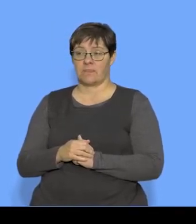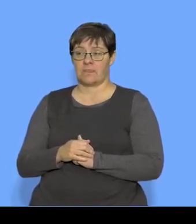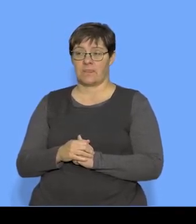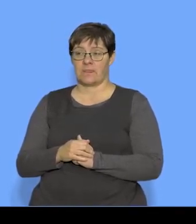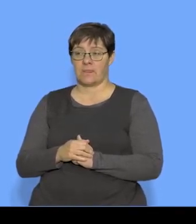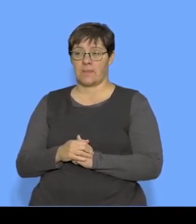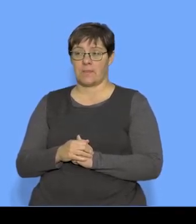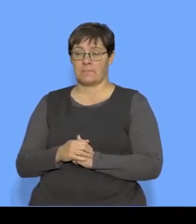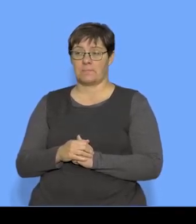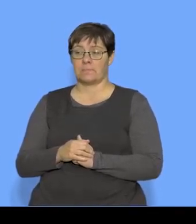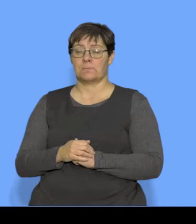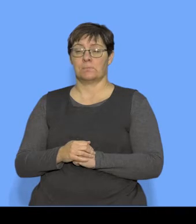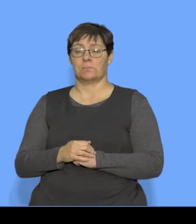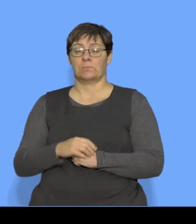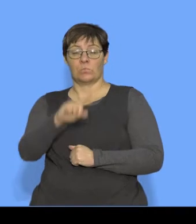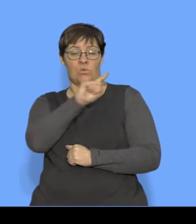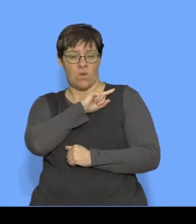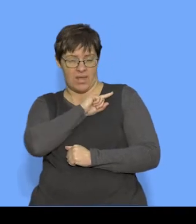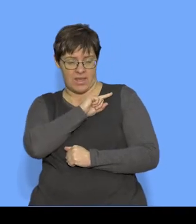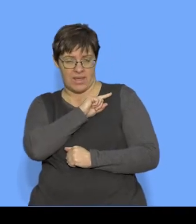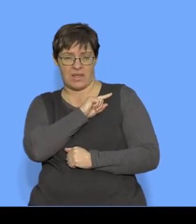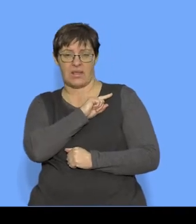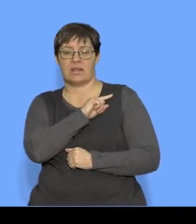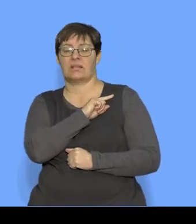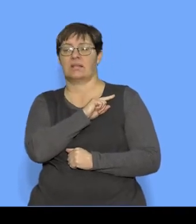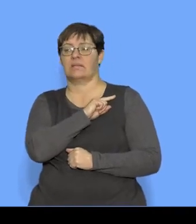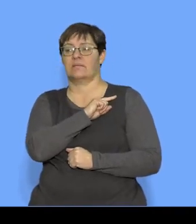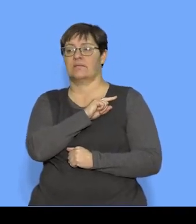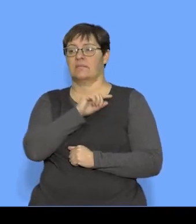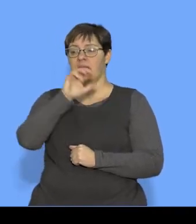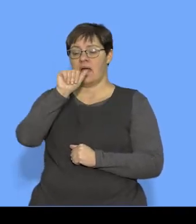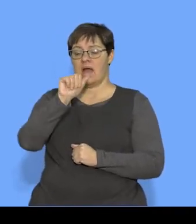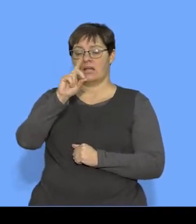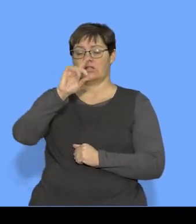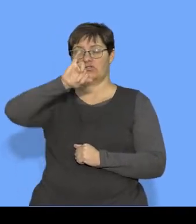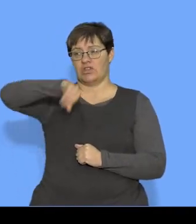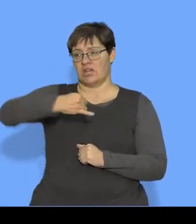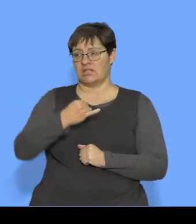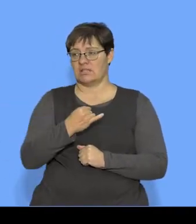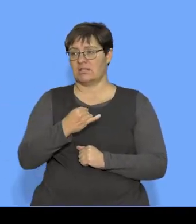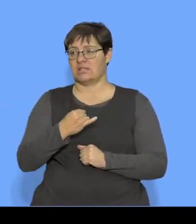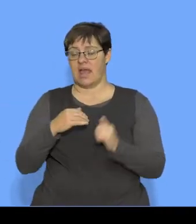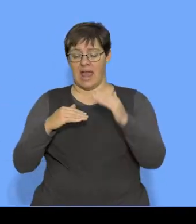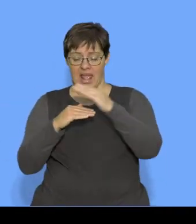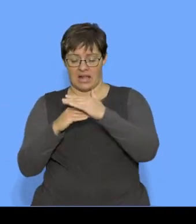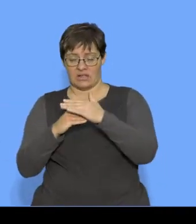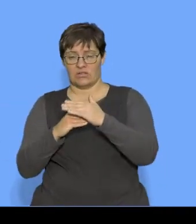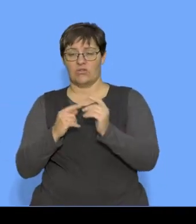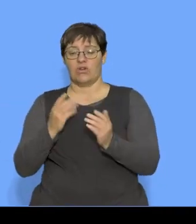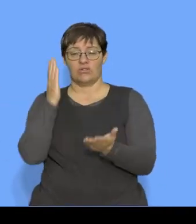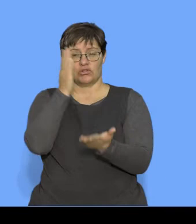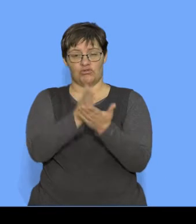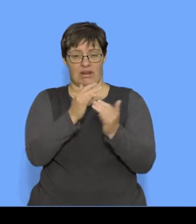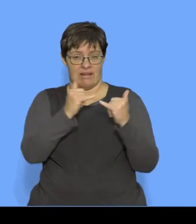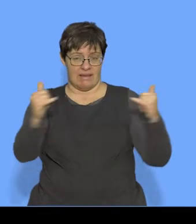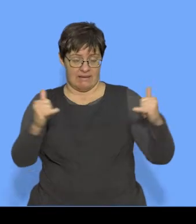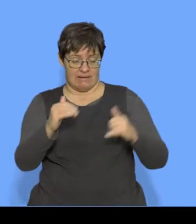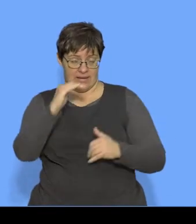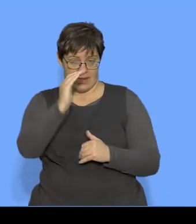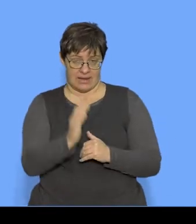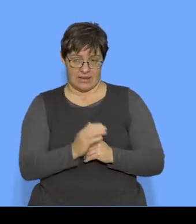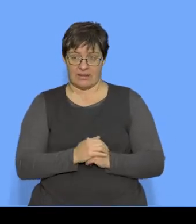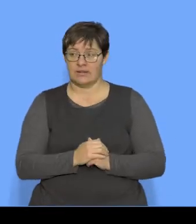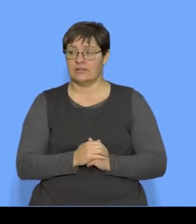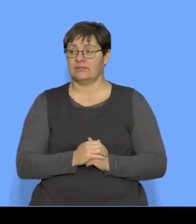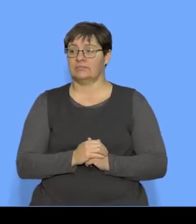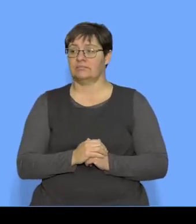to P1, and this will be adjacent angles on a straight line, angles on a straight